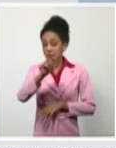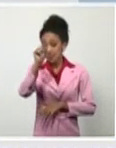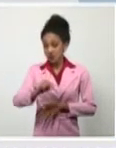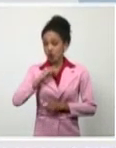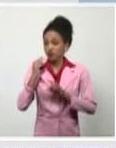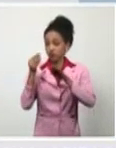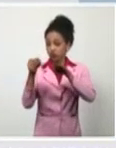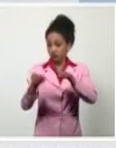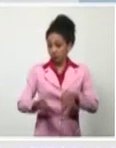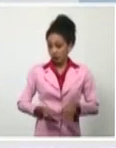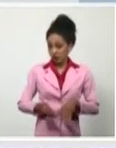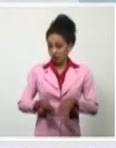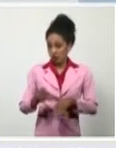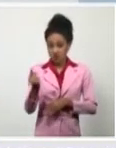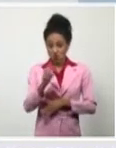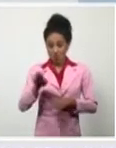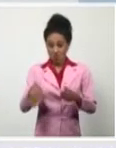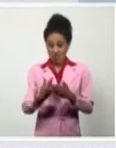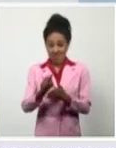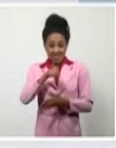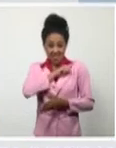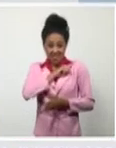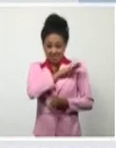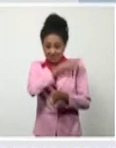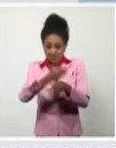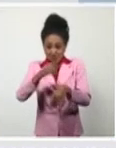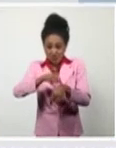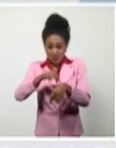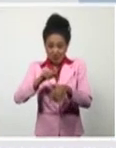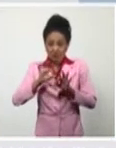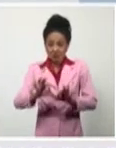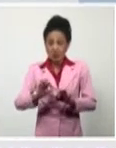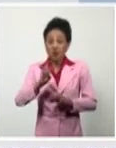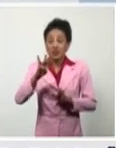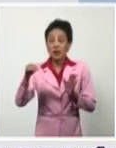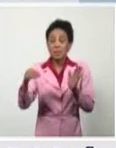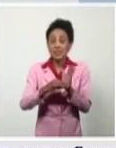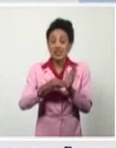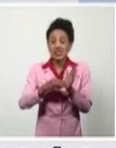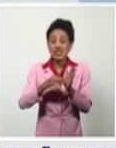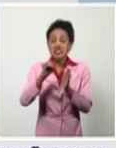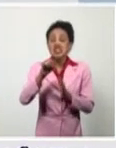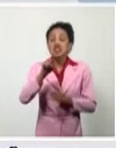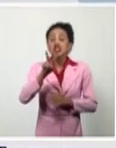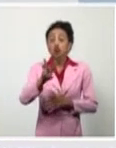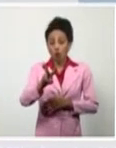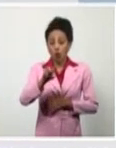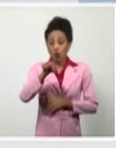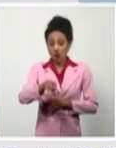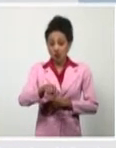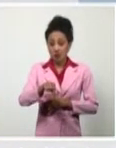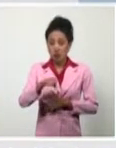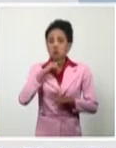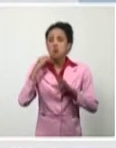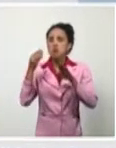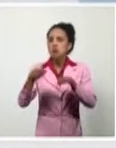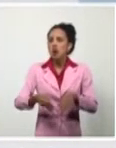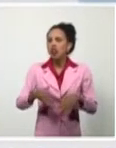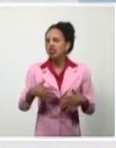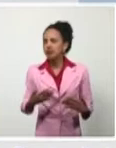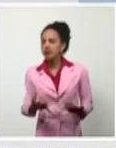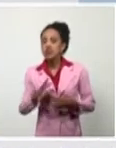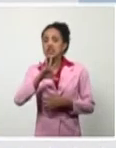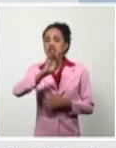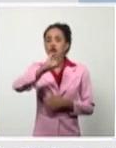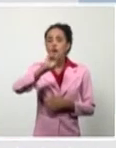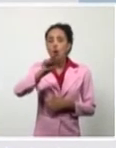158,866 deaths. Yesterday, there were 3,102 fatalities were added